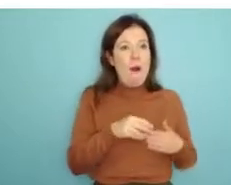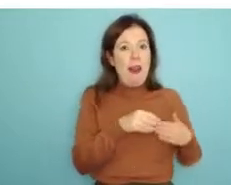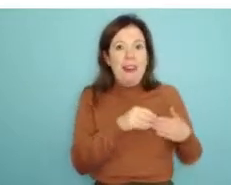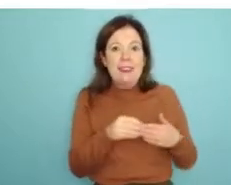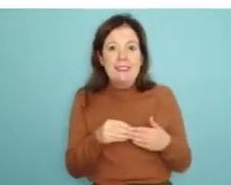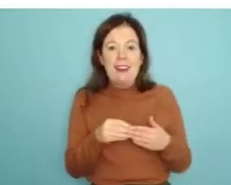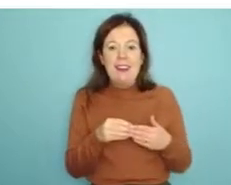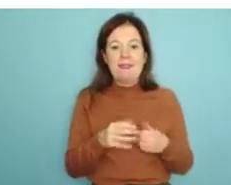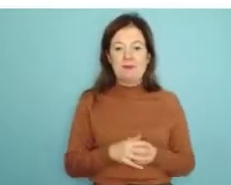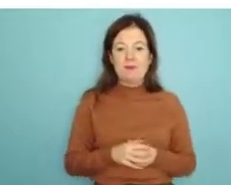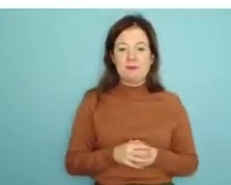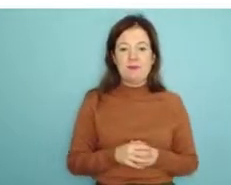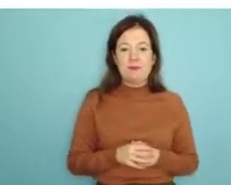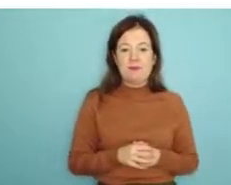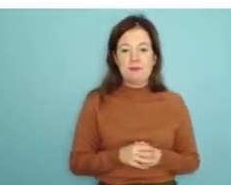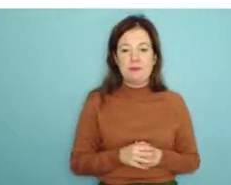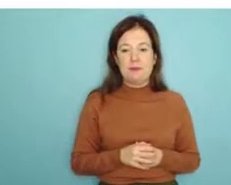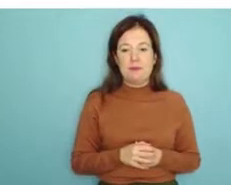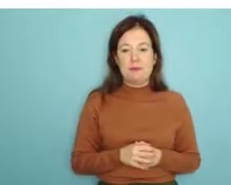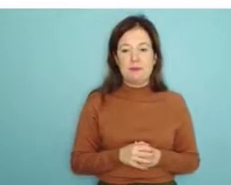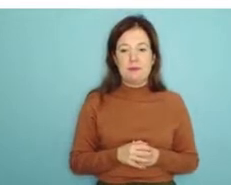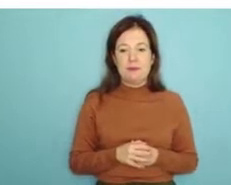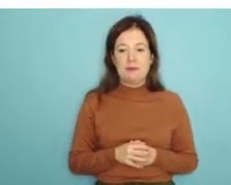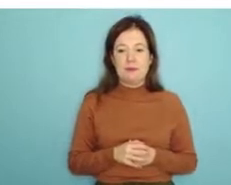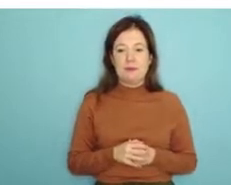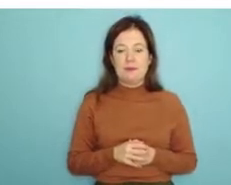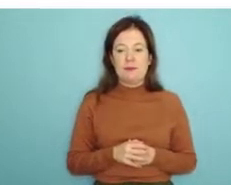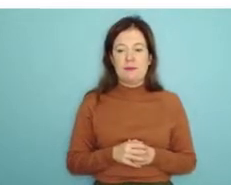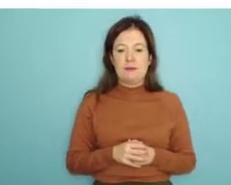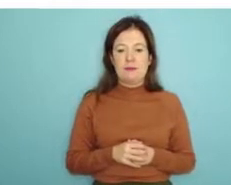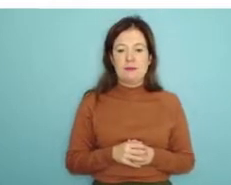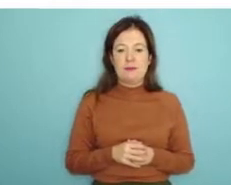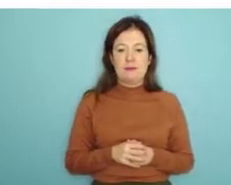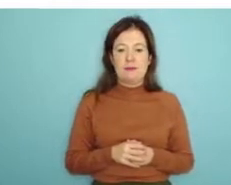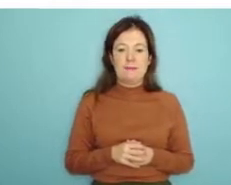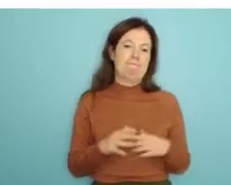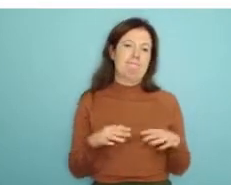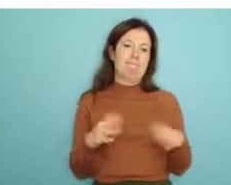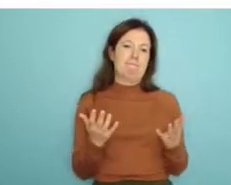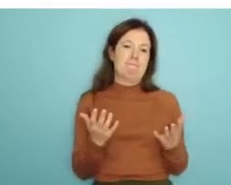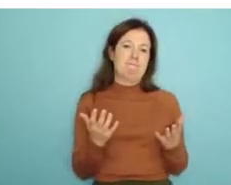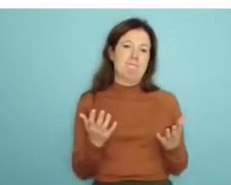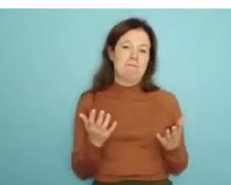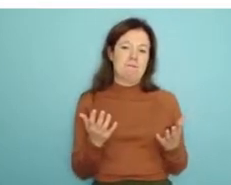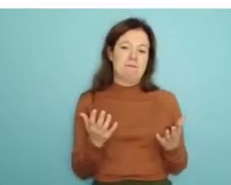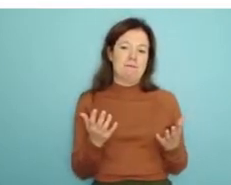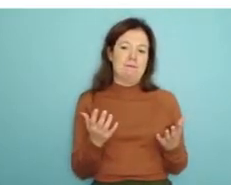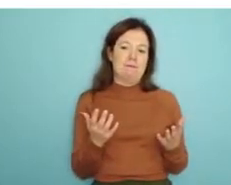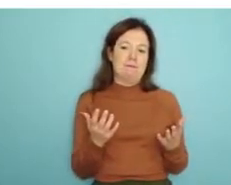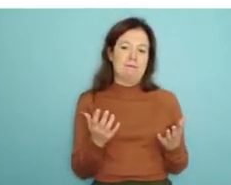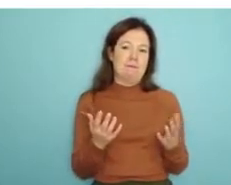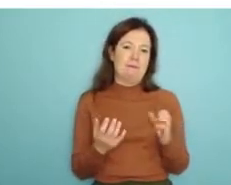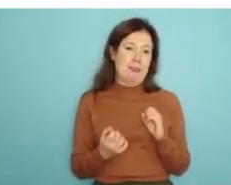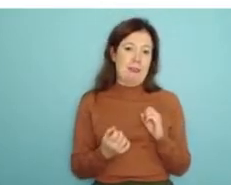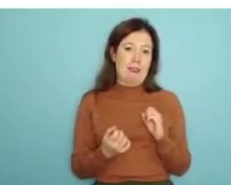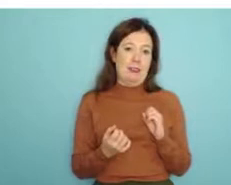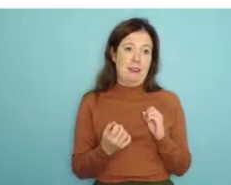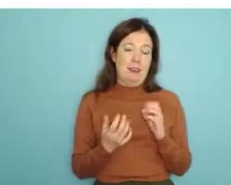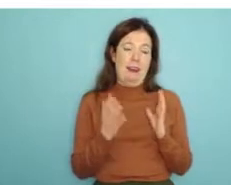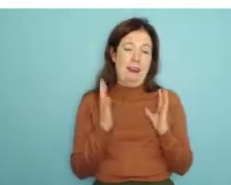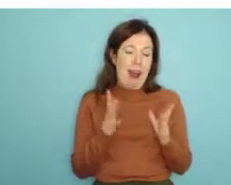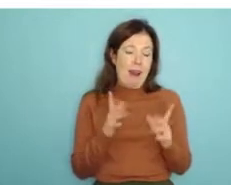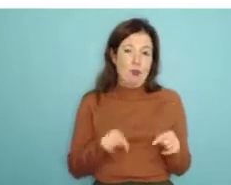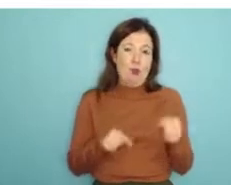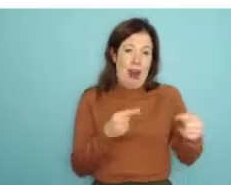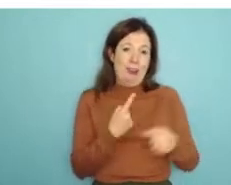on to the next slide, please. And this is why it's so important to push yourself and challenge